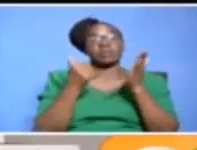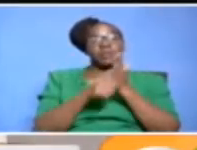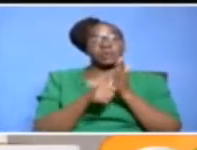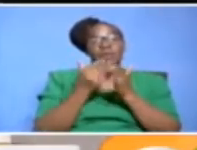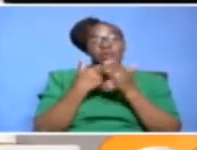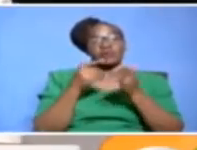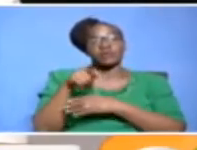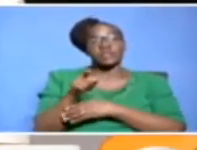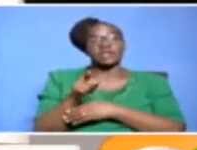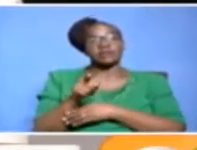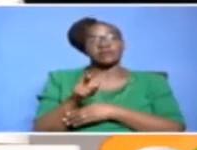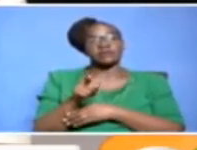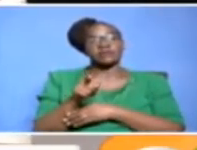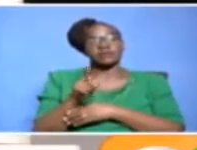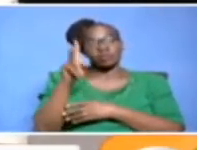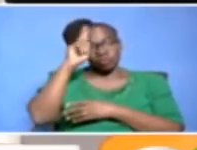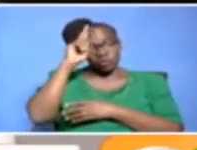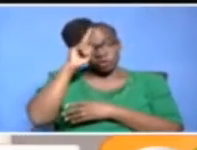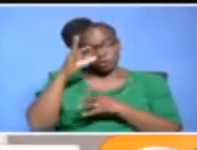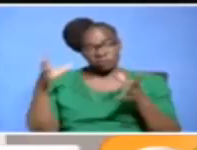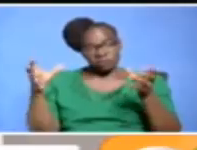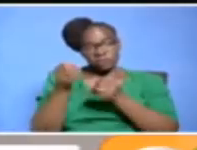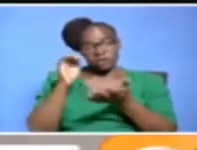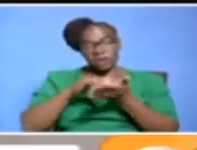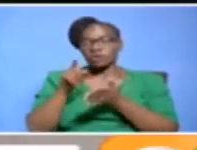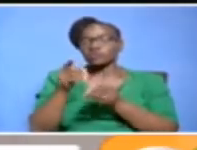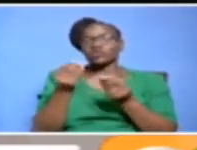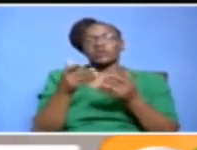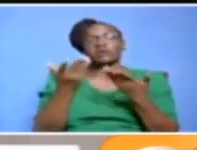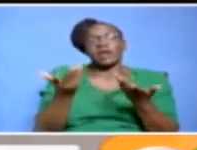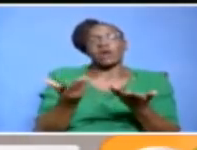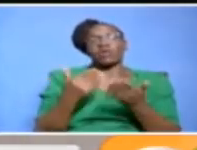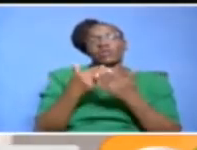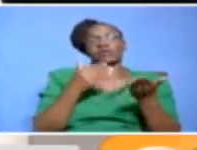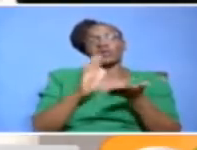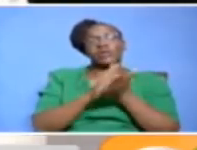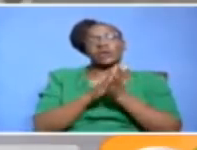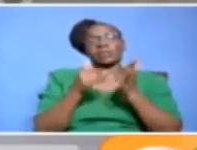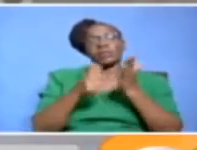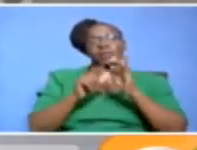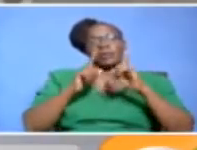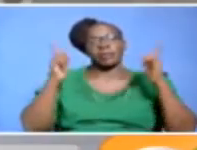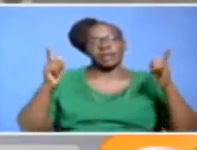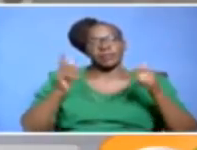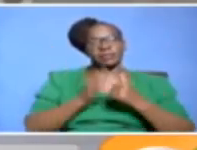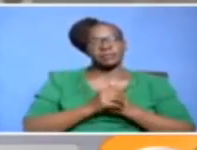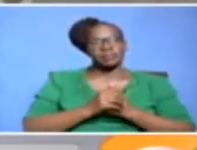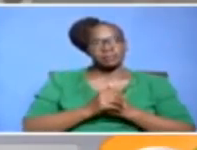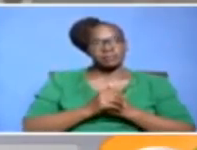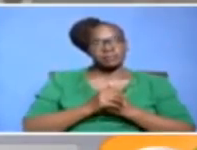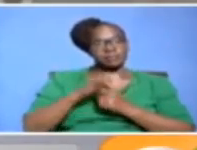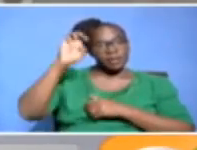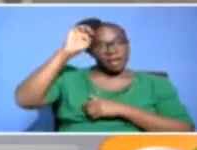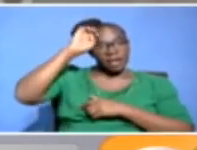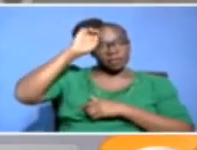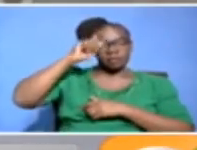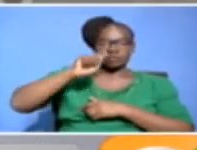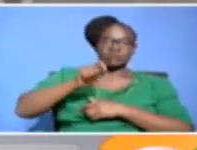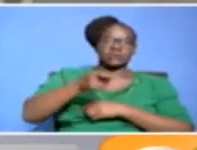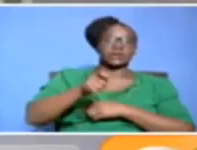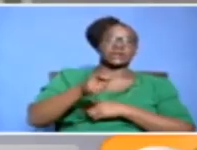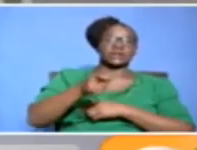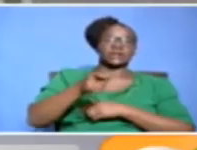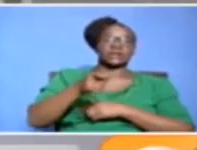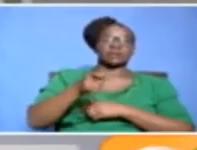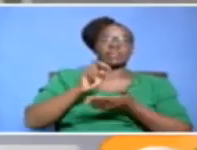end up in the custody of police officers? How do you deal with them before it becomes an issue? For me, education is the key. Yeah. So